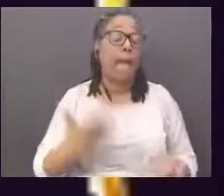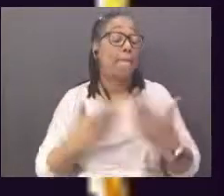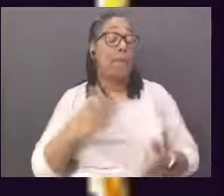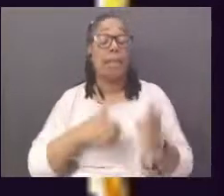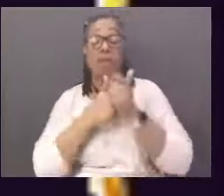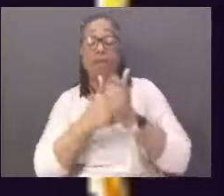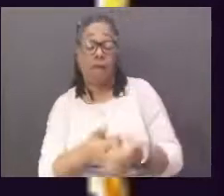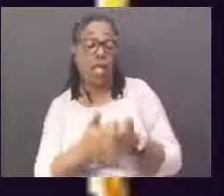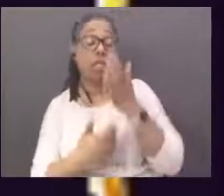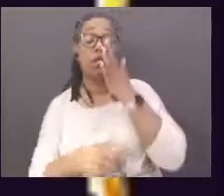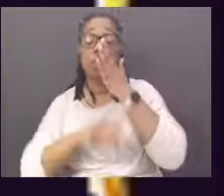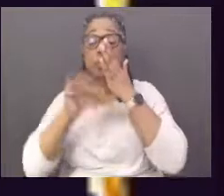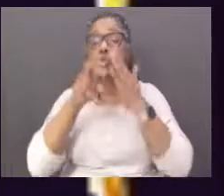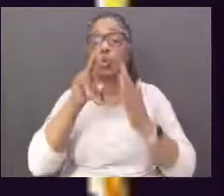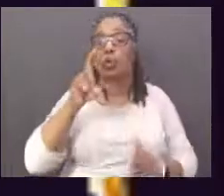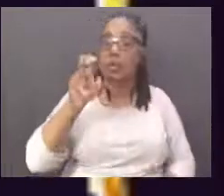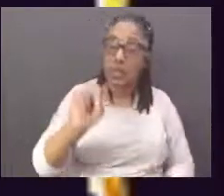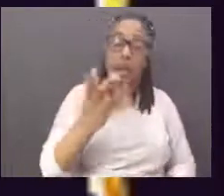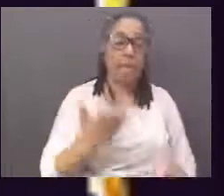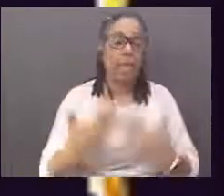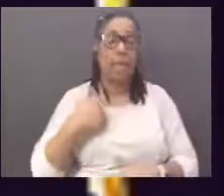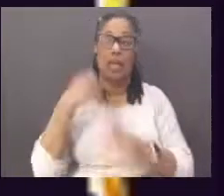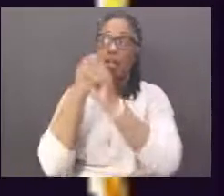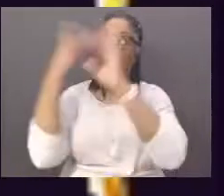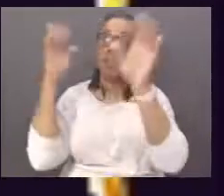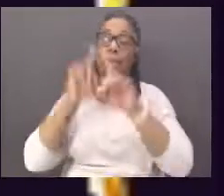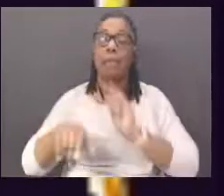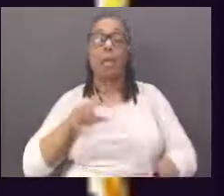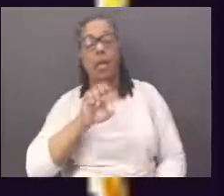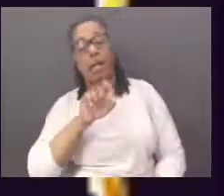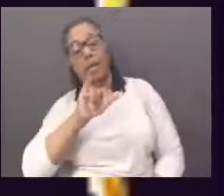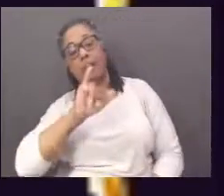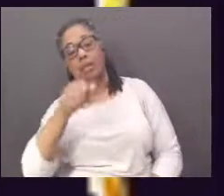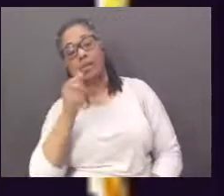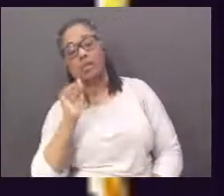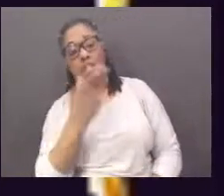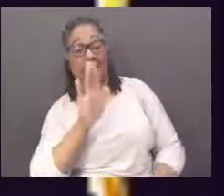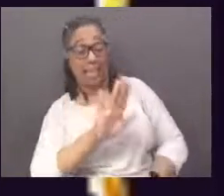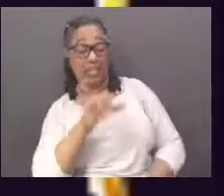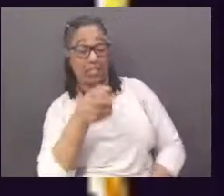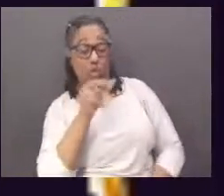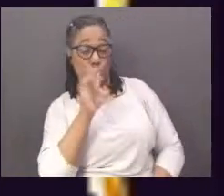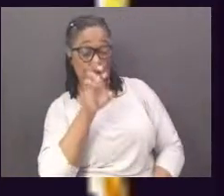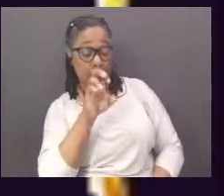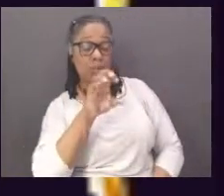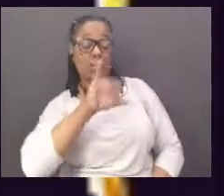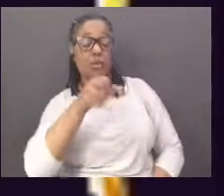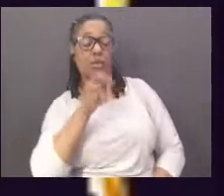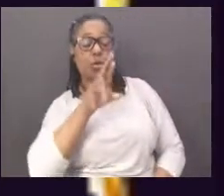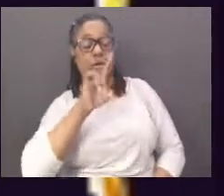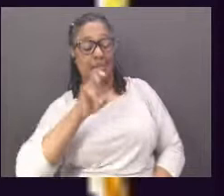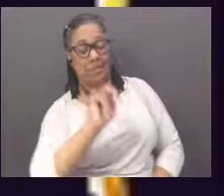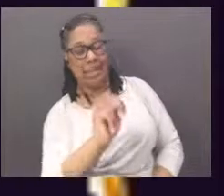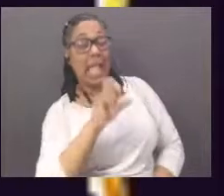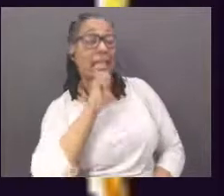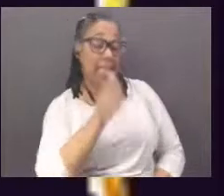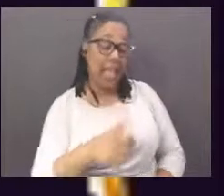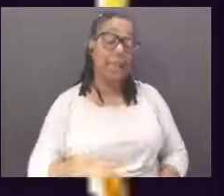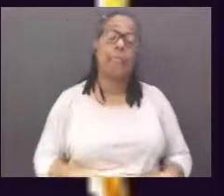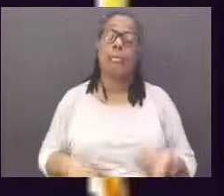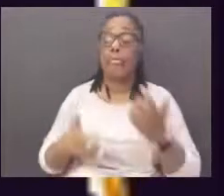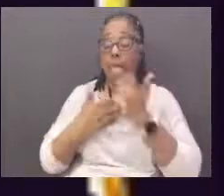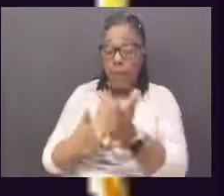have a vision, but Elijah's Jordan won't usher in your anointing. Like Elisha, you may be standing up